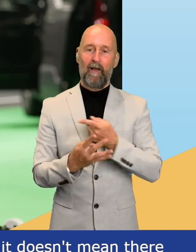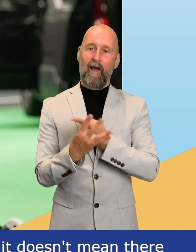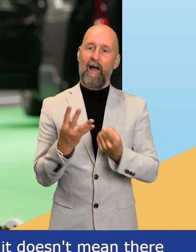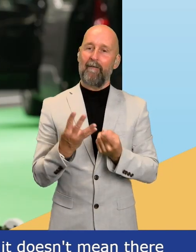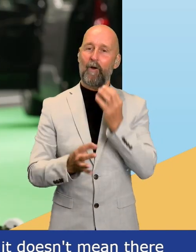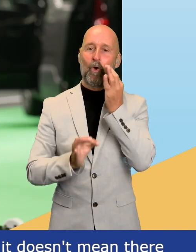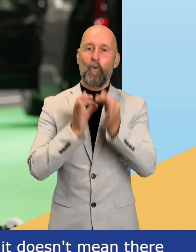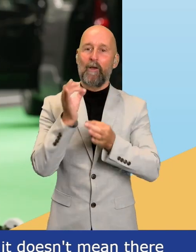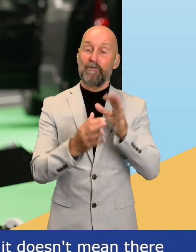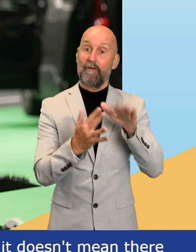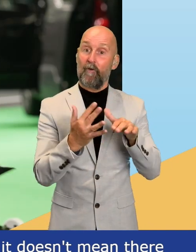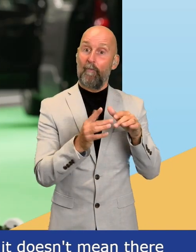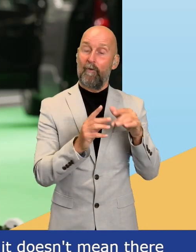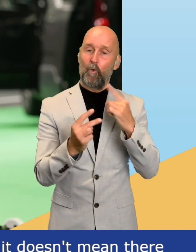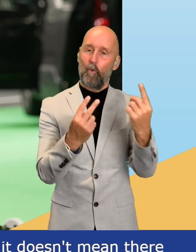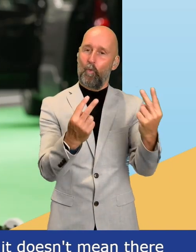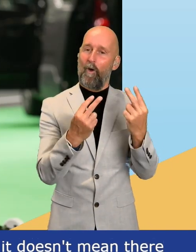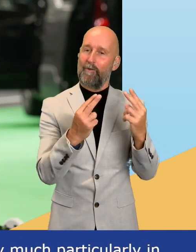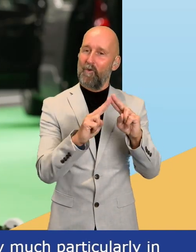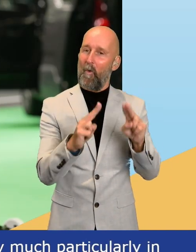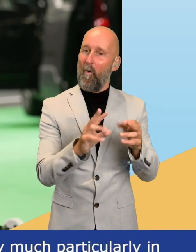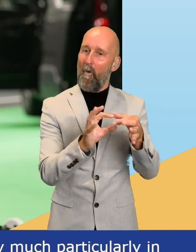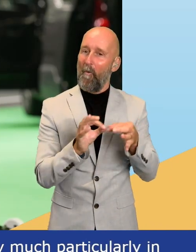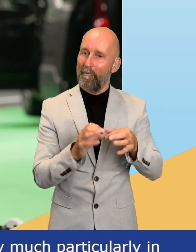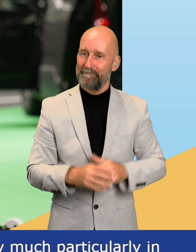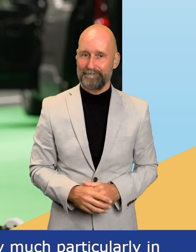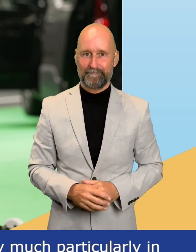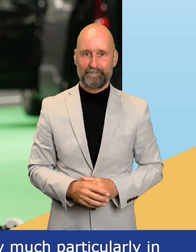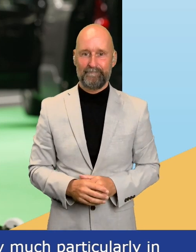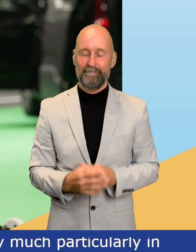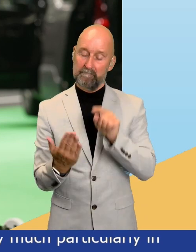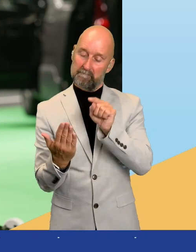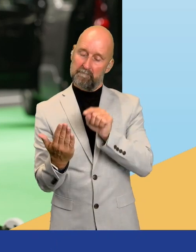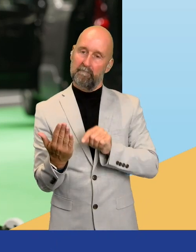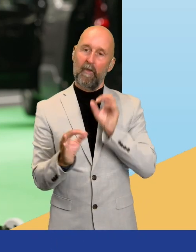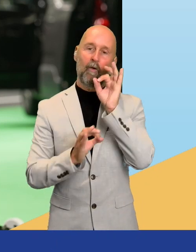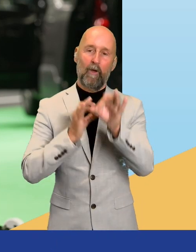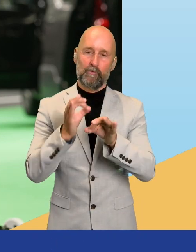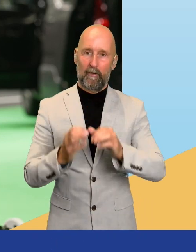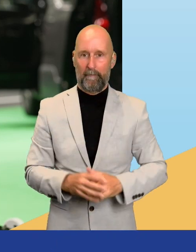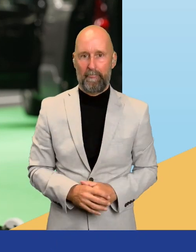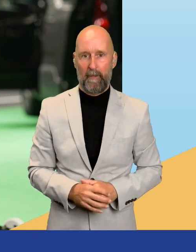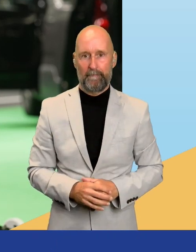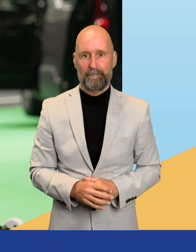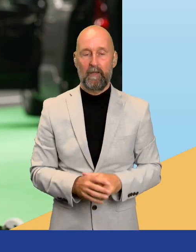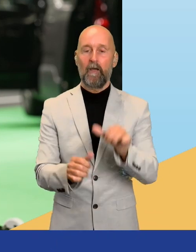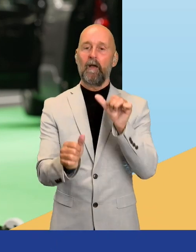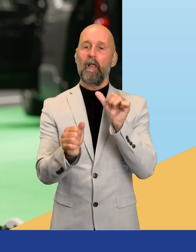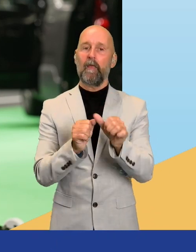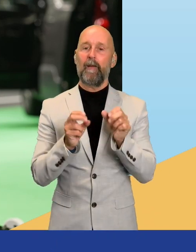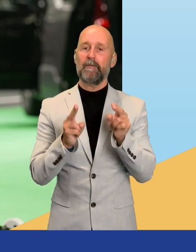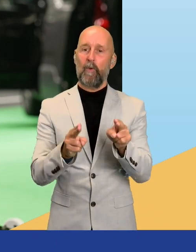the audience and some of our viewers at home. So I'll go through these. What's the best way to charge my